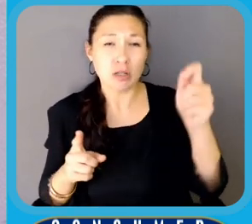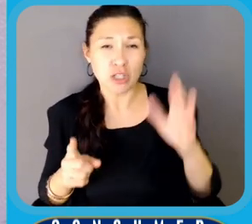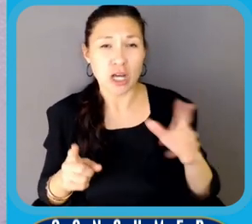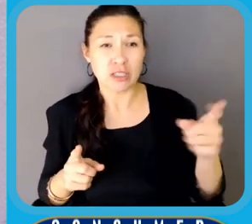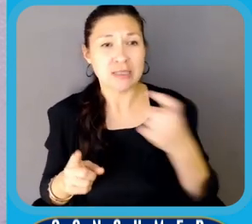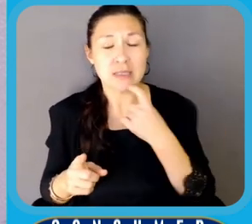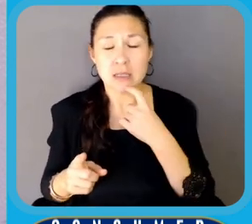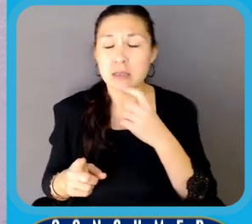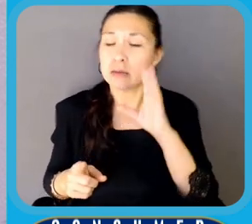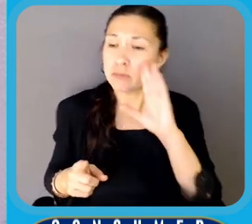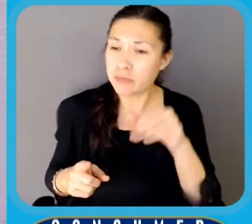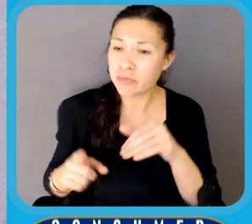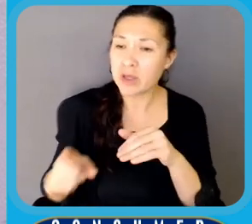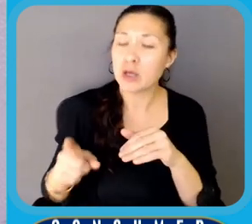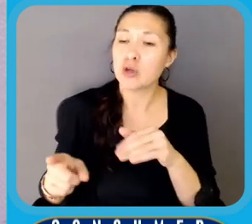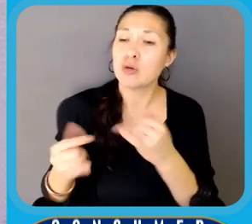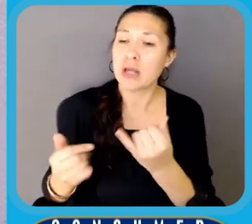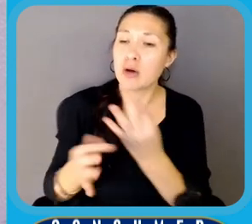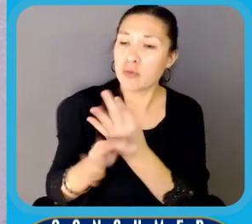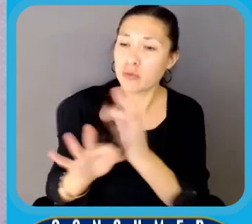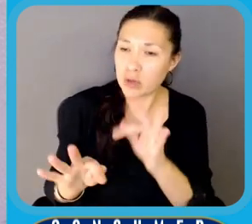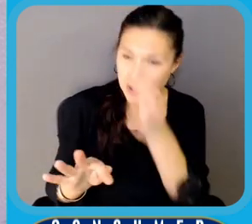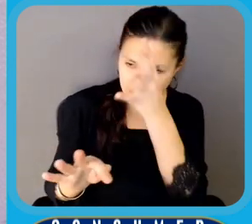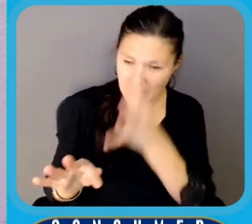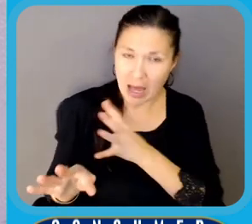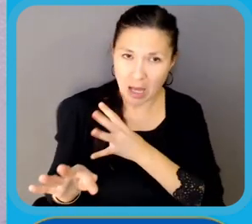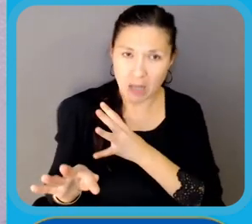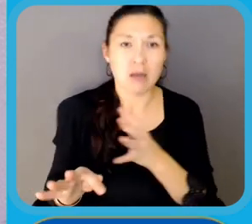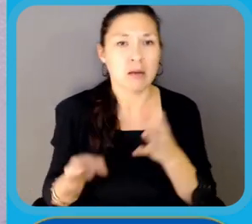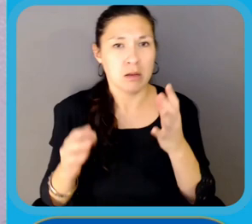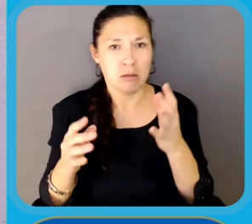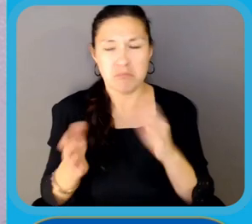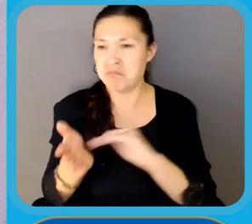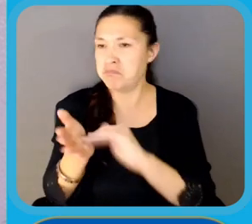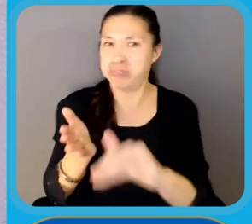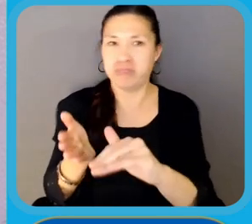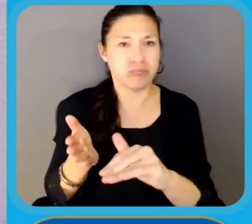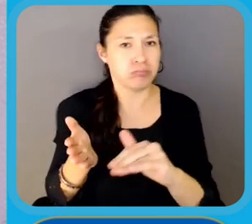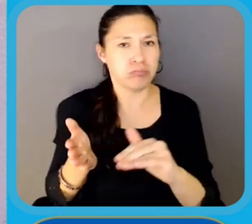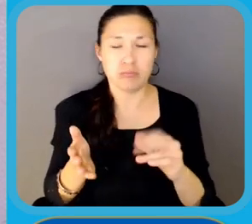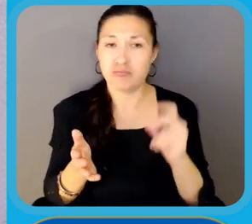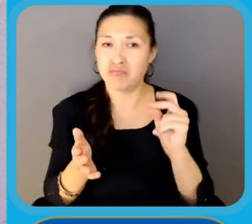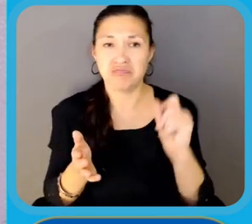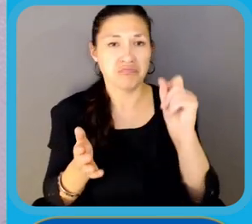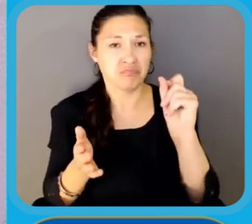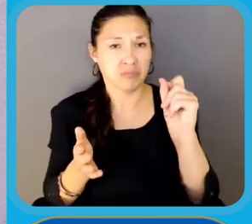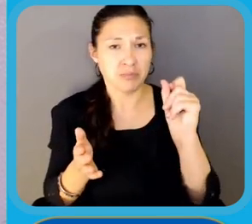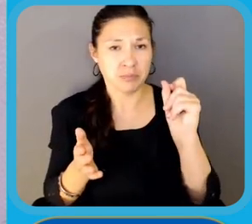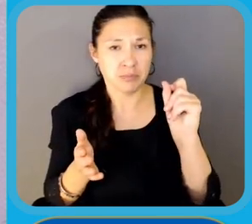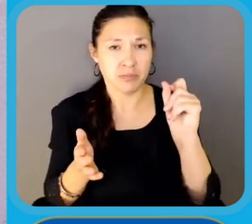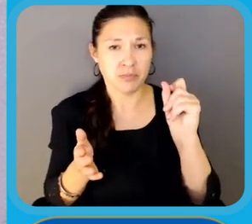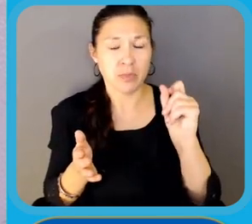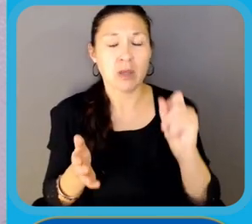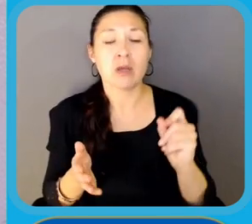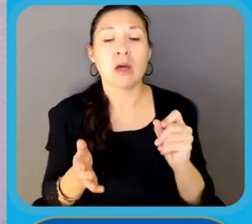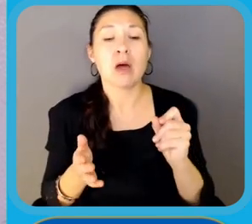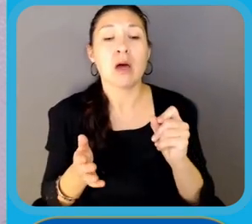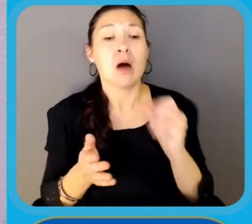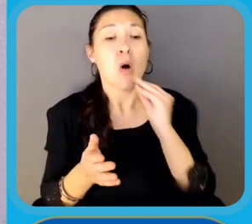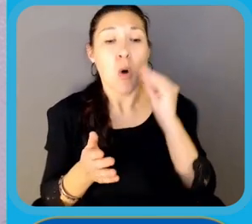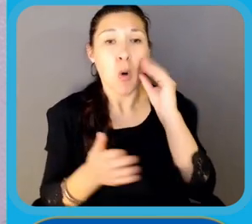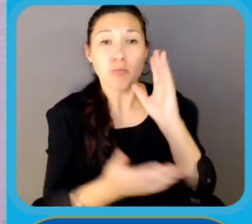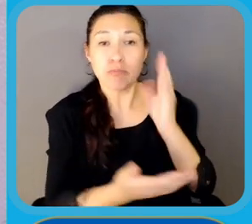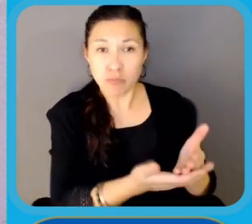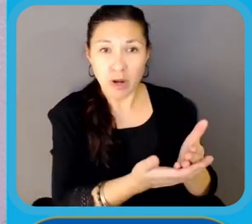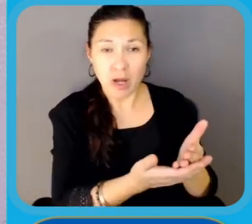Carrillo, you're a free man." And just like that, I was exonerated. When I came home, I continued doing the